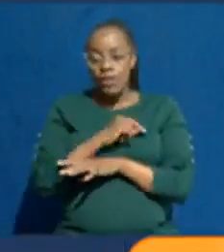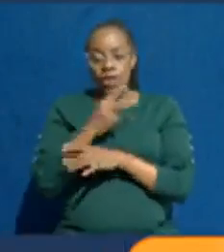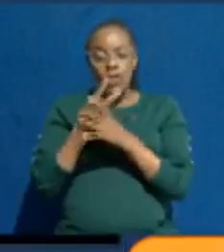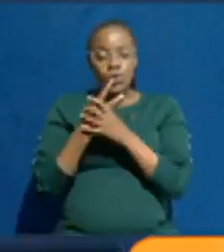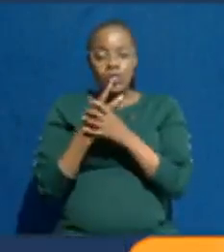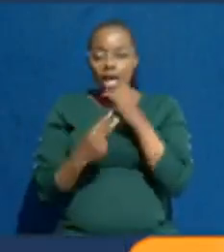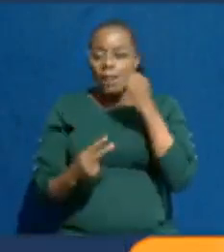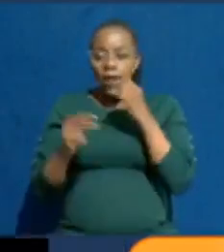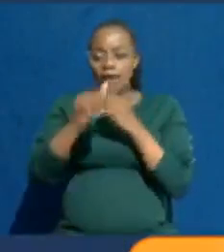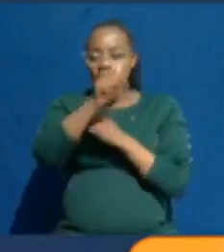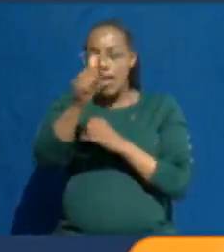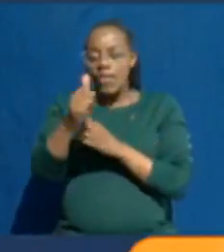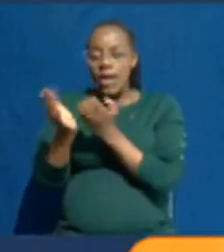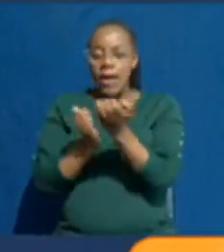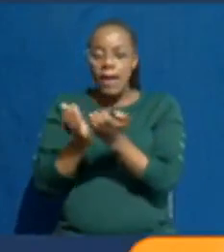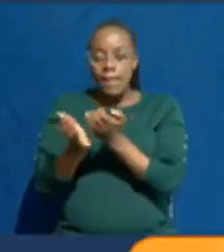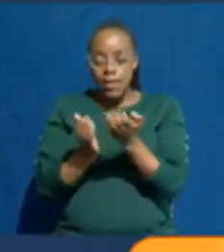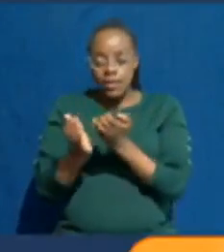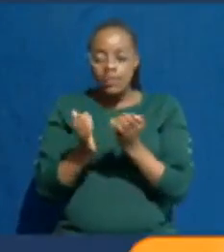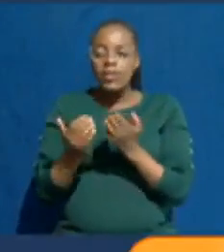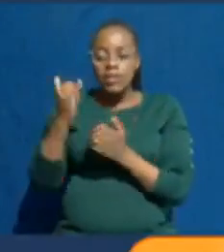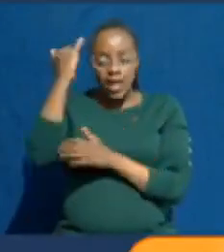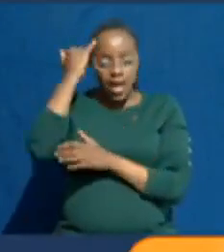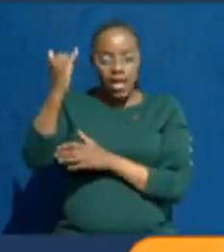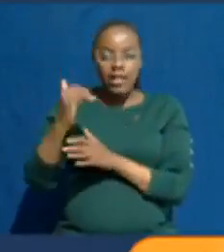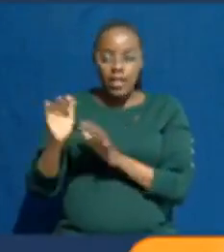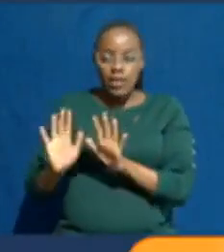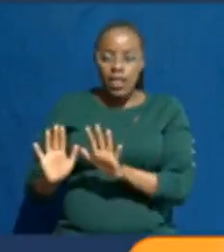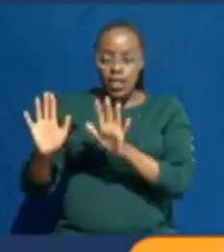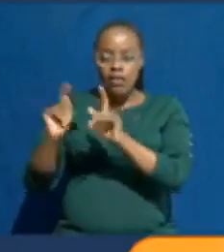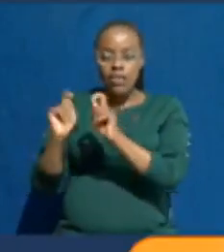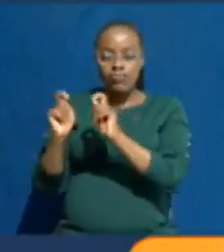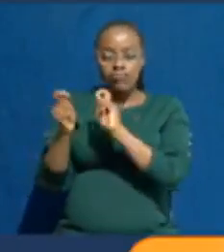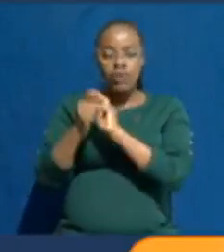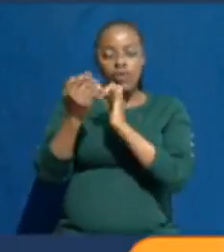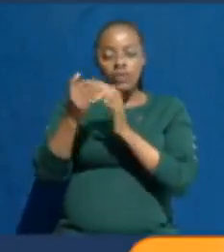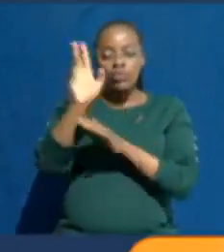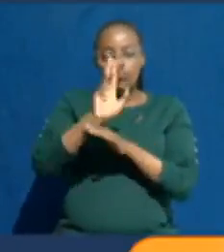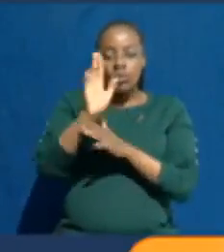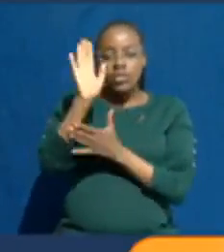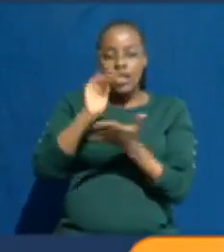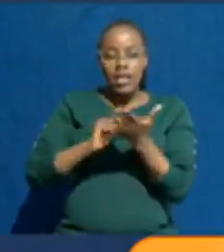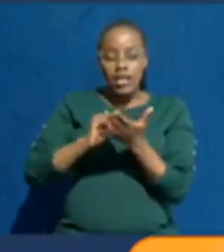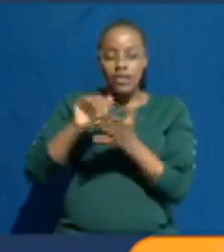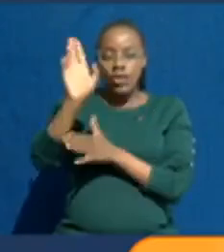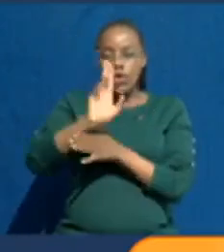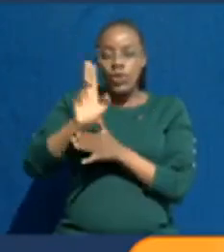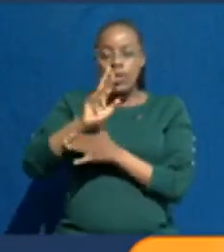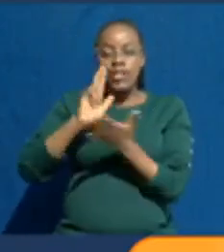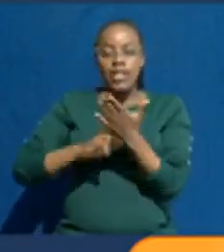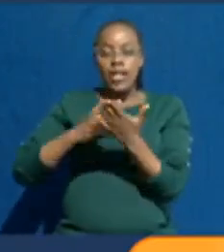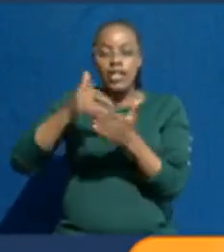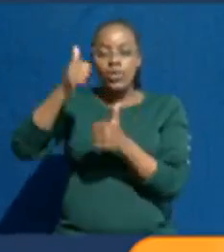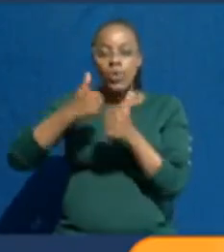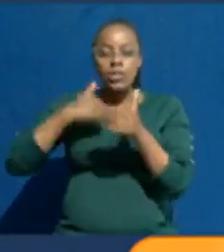down on an obsolete business model. Lead the transition to renewables using the resources you